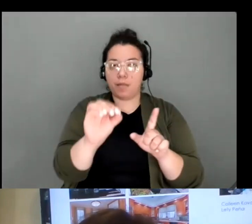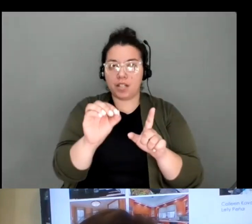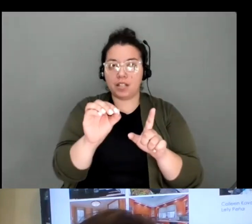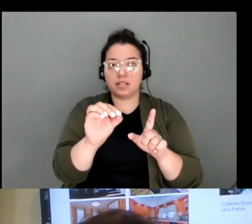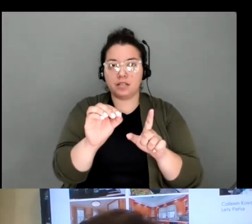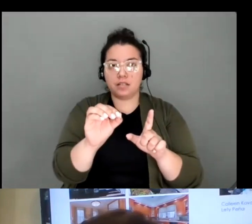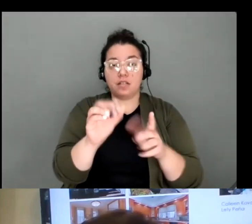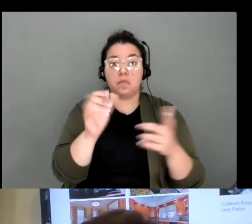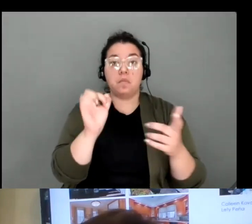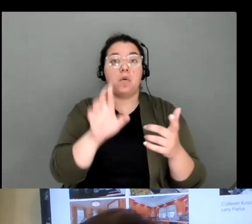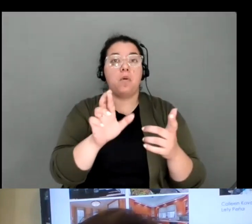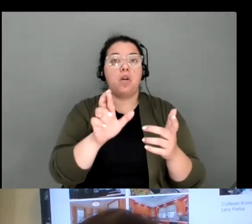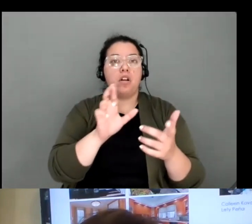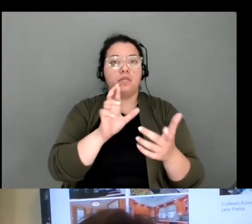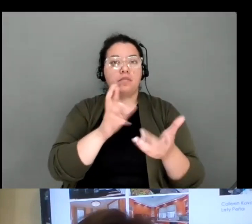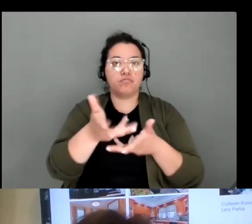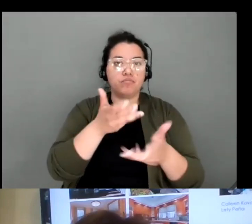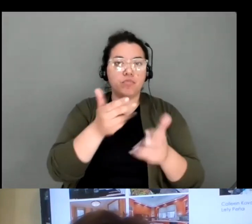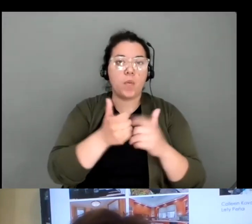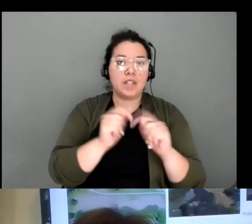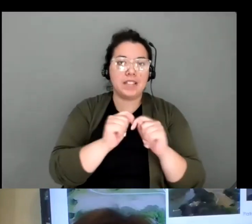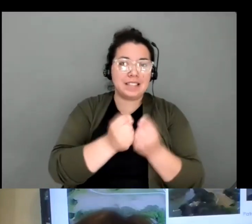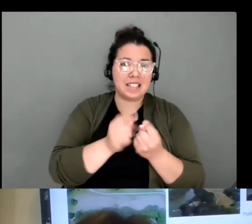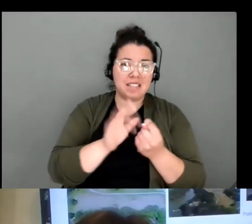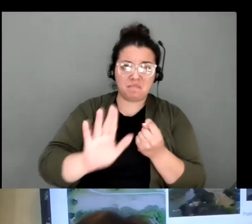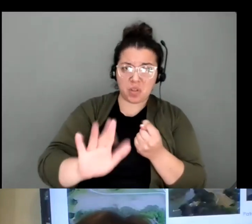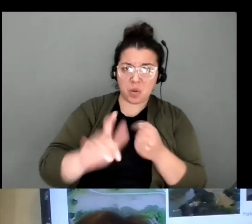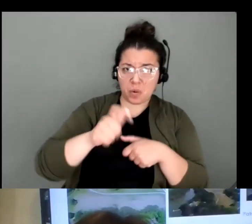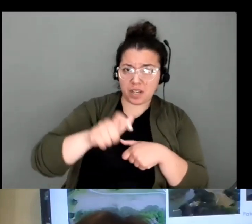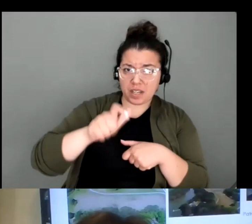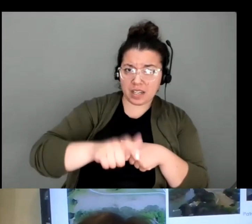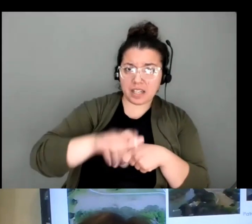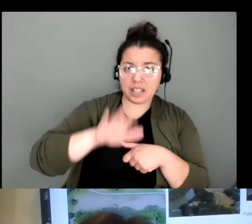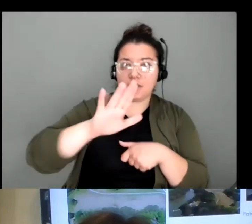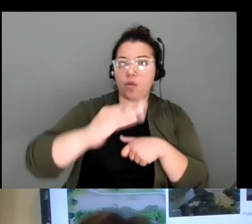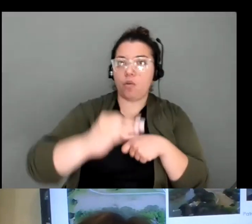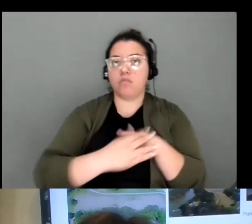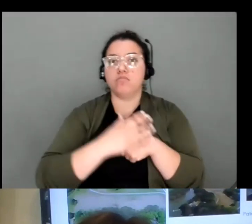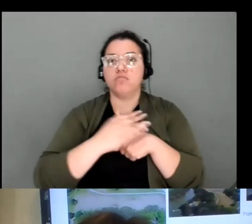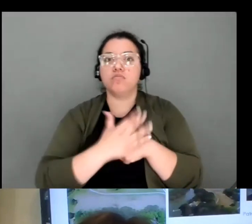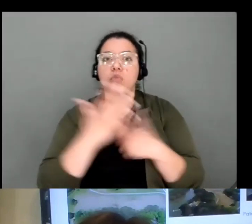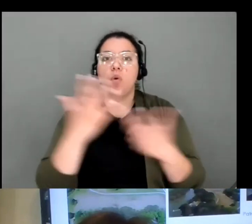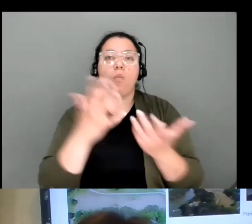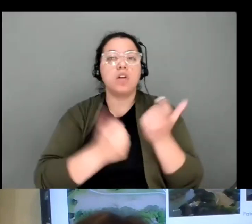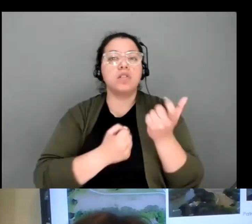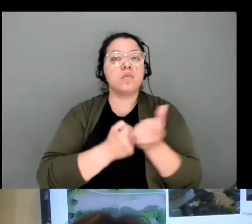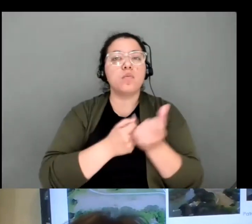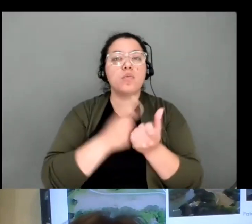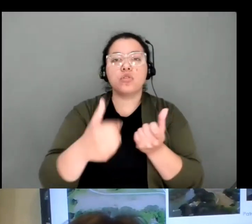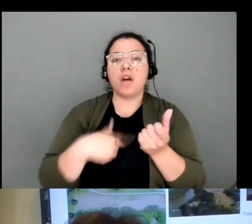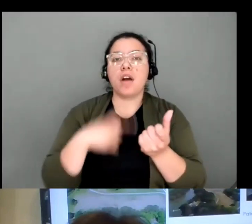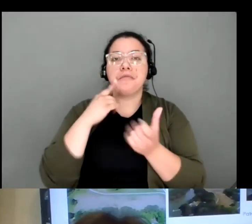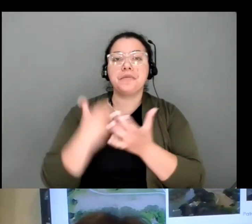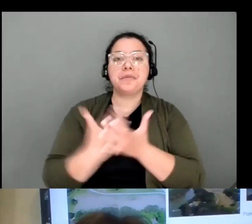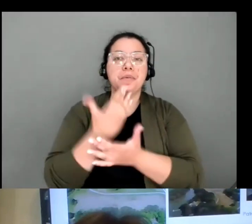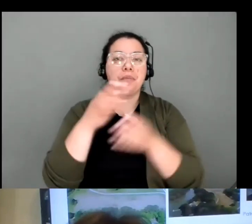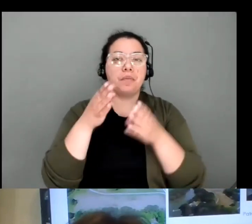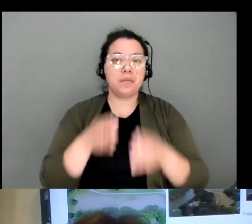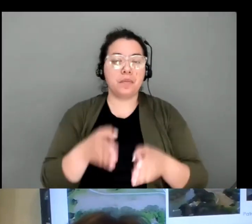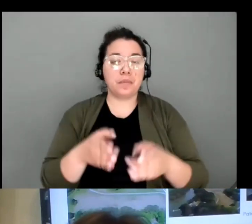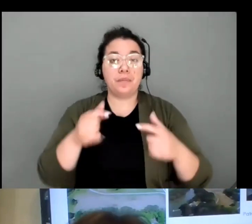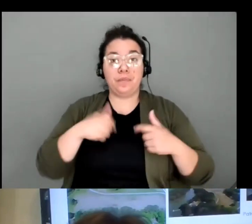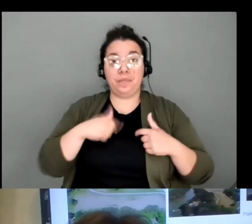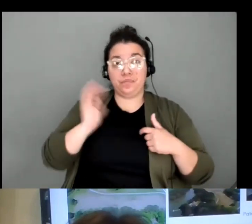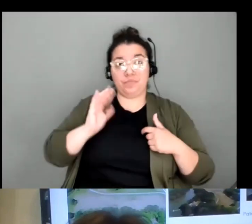to teams to see what they need and what kind of guidance they provide you. I started out just on my